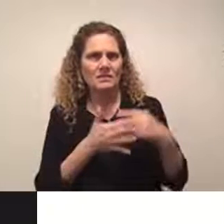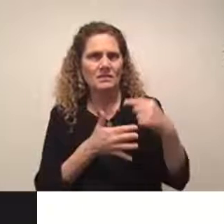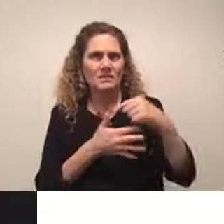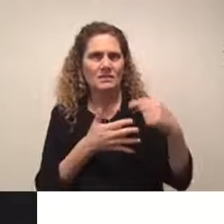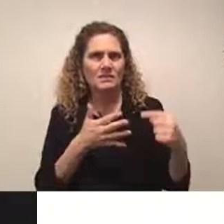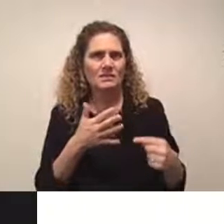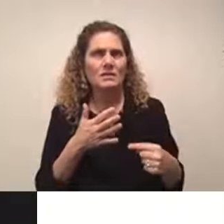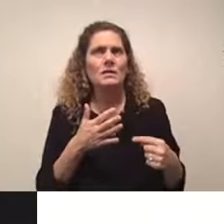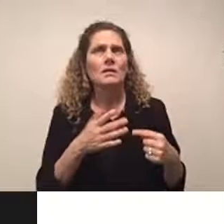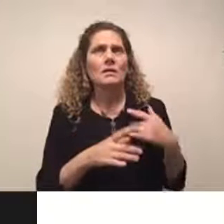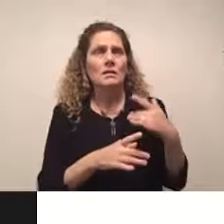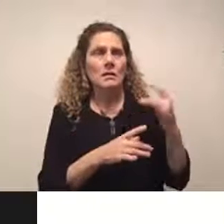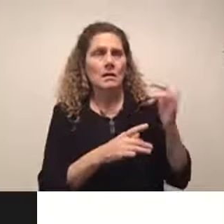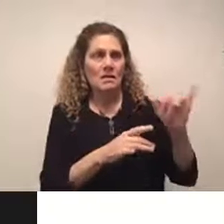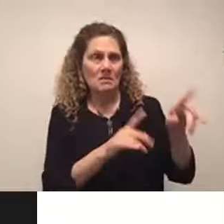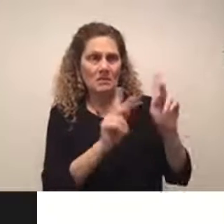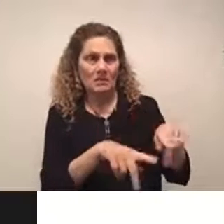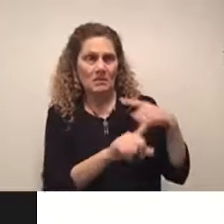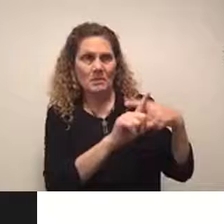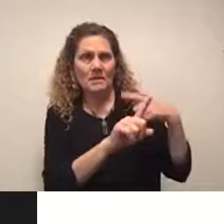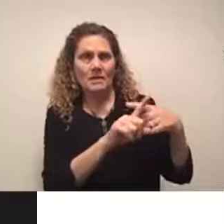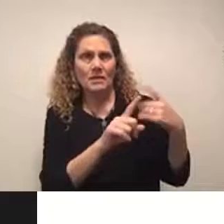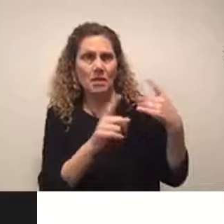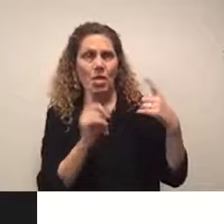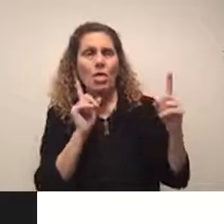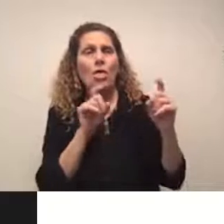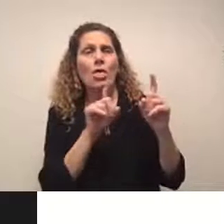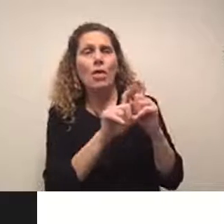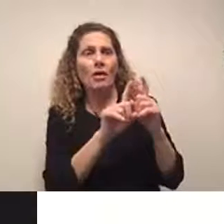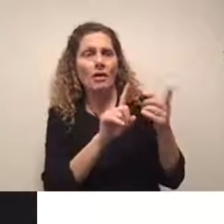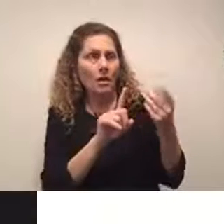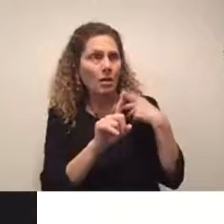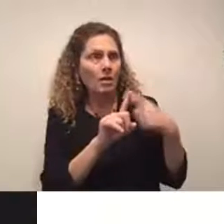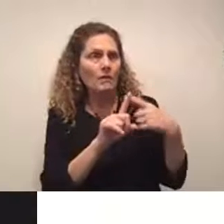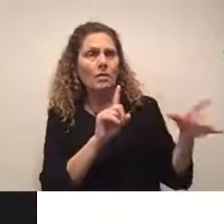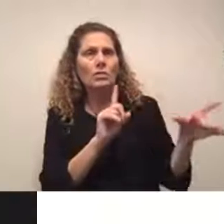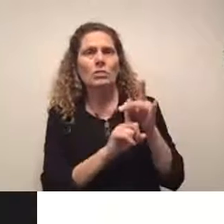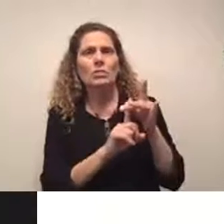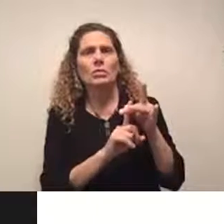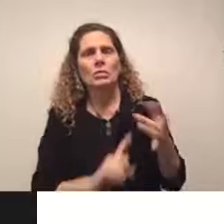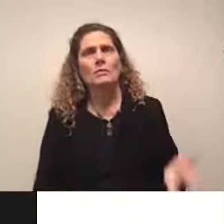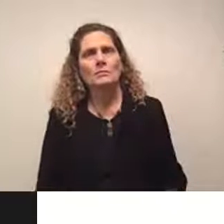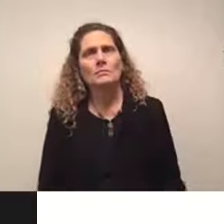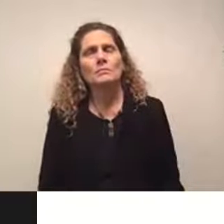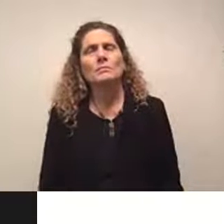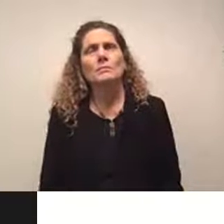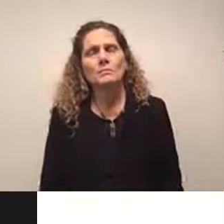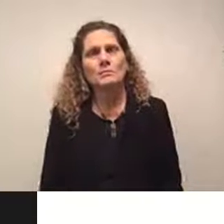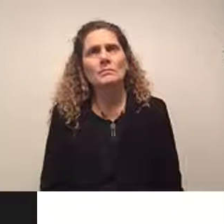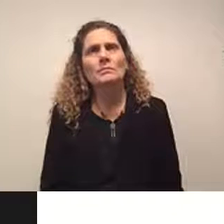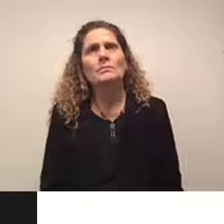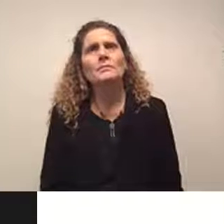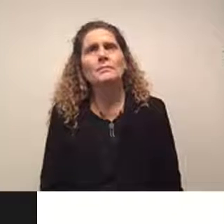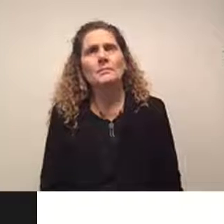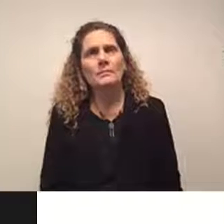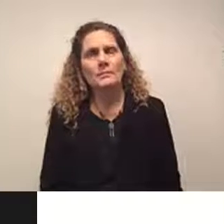possible. So here we are now, again, 9 months into this, and we are beginning to see the light at the end of the tunnel. But I would say that this